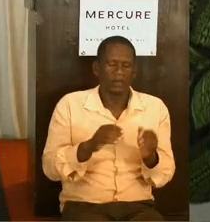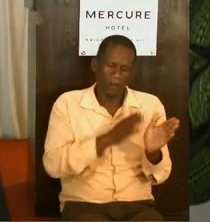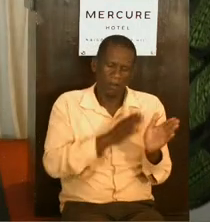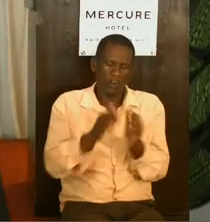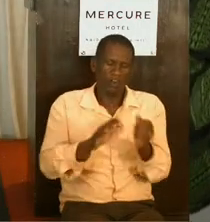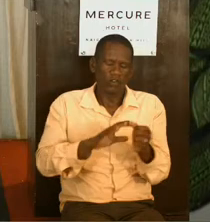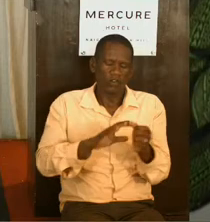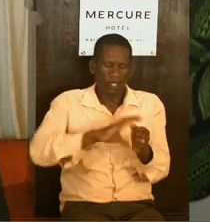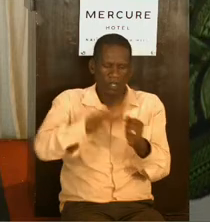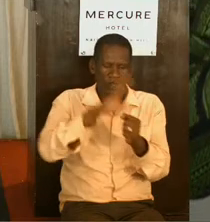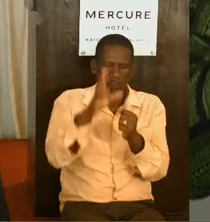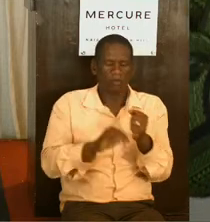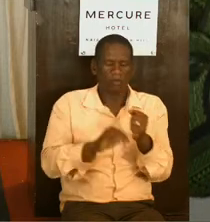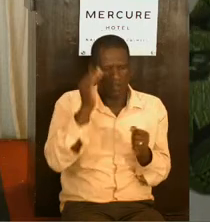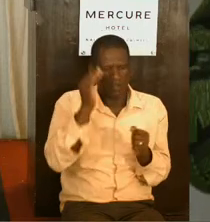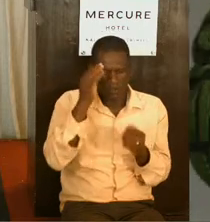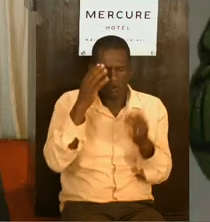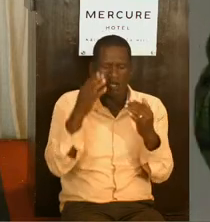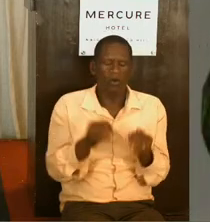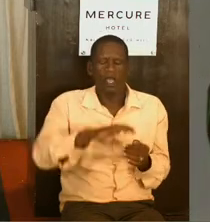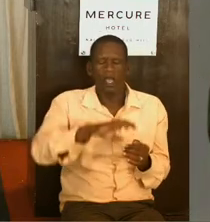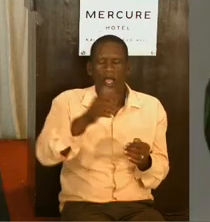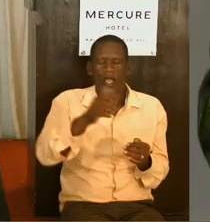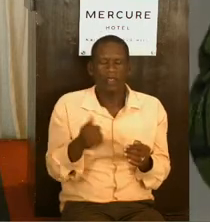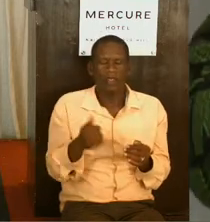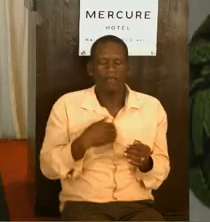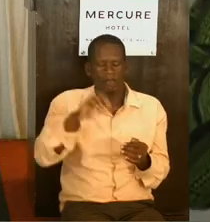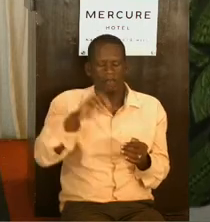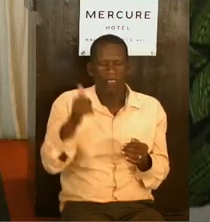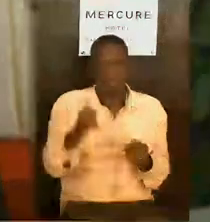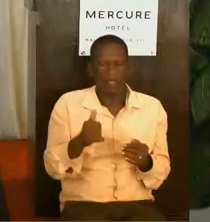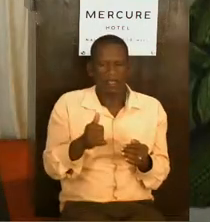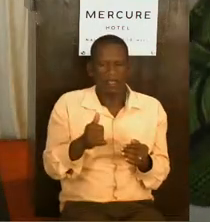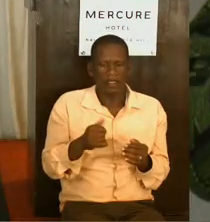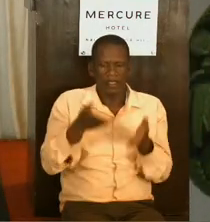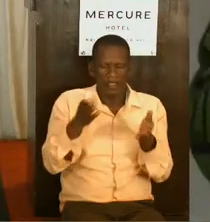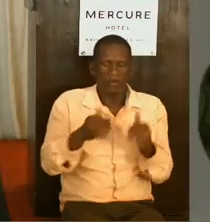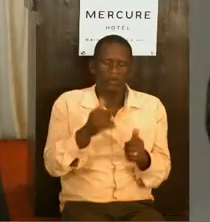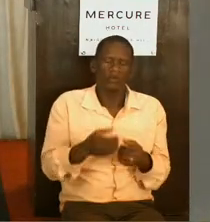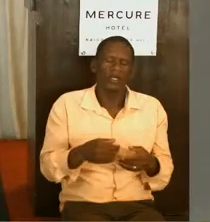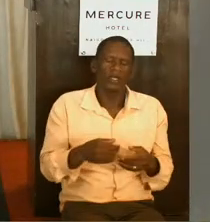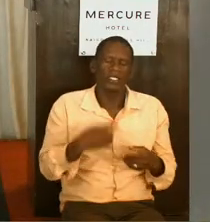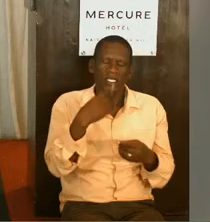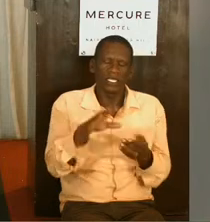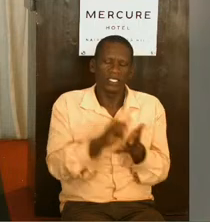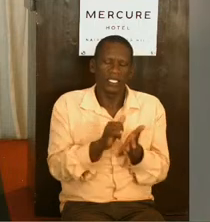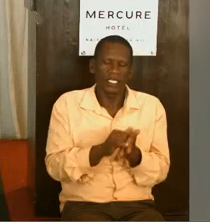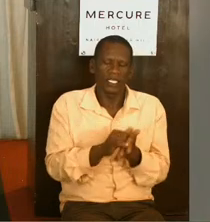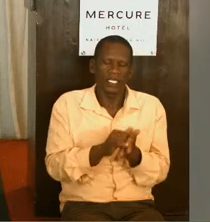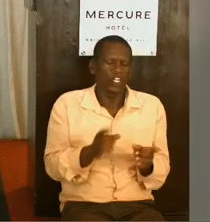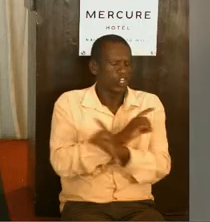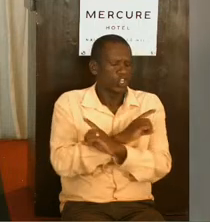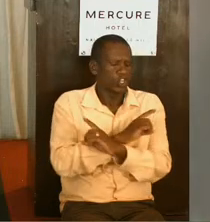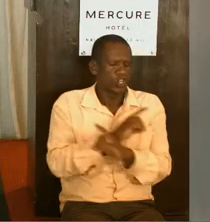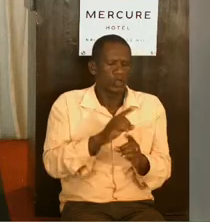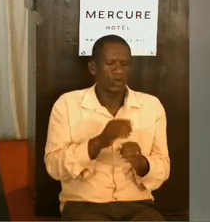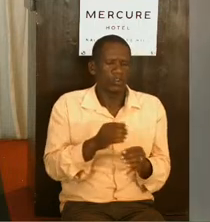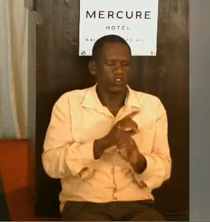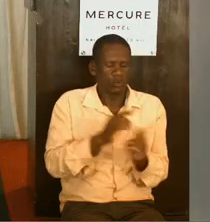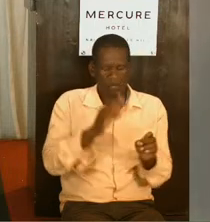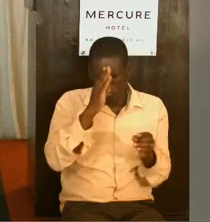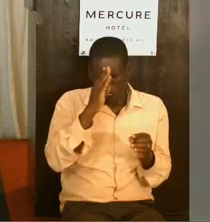and then the other conclusion that we are making is that there's no doubt that